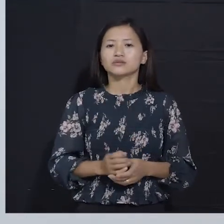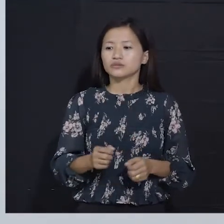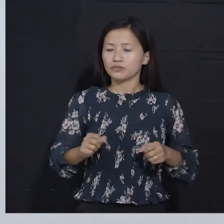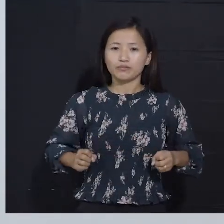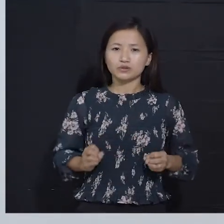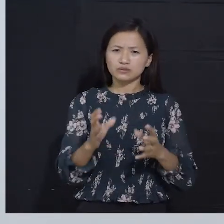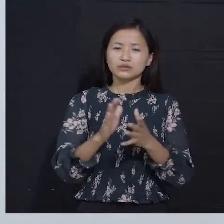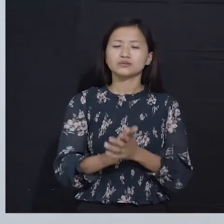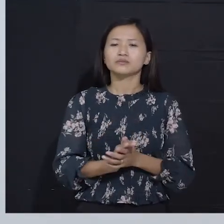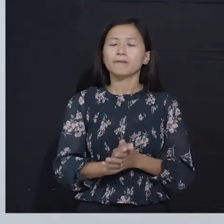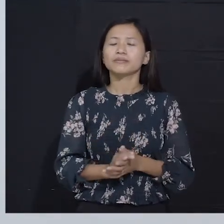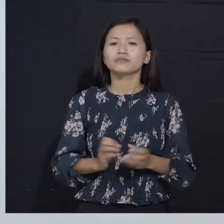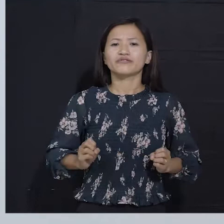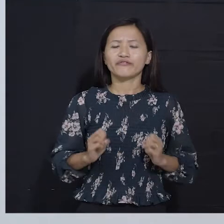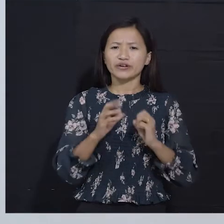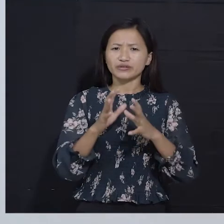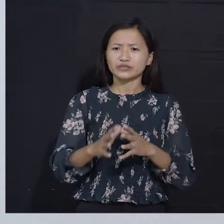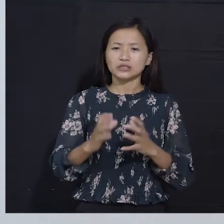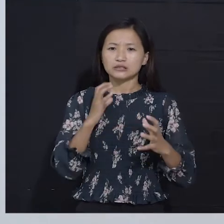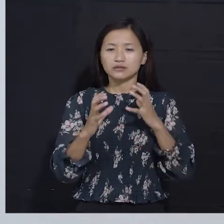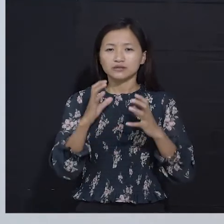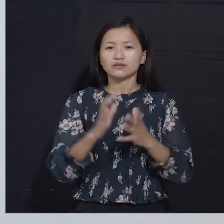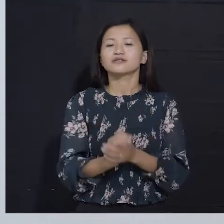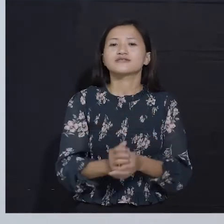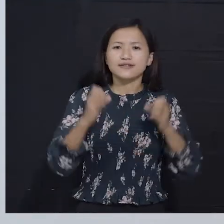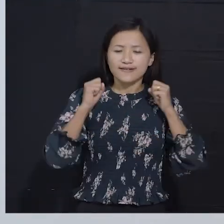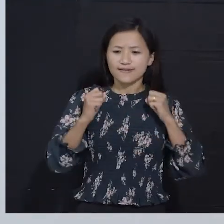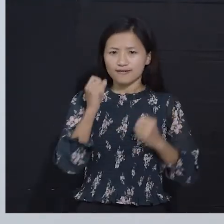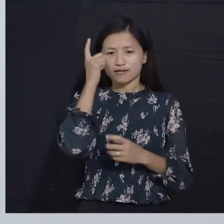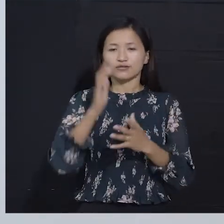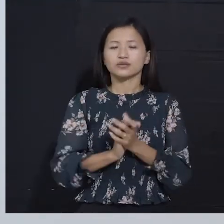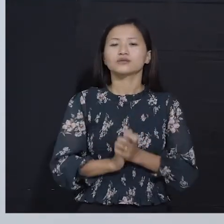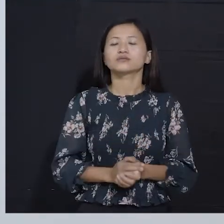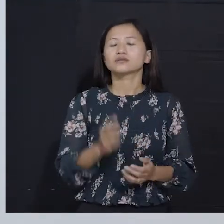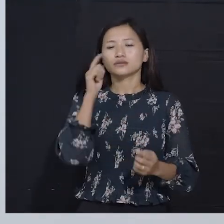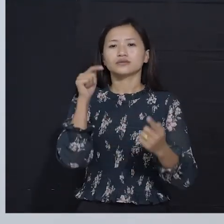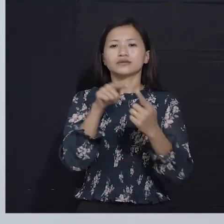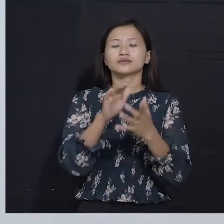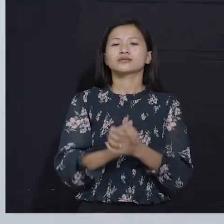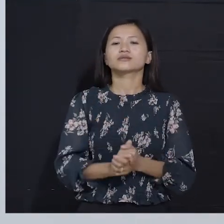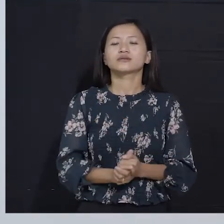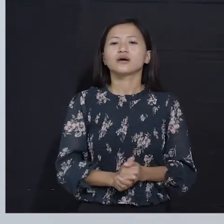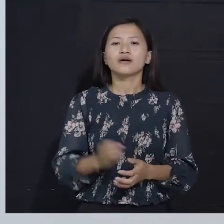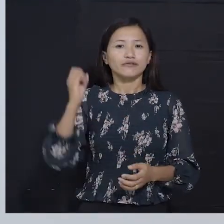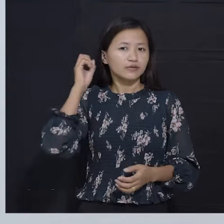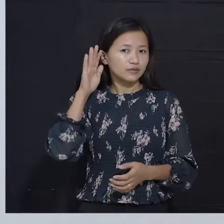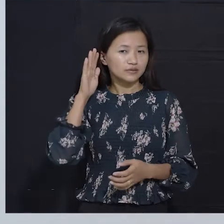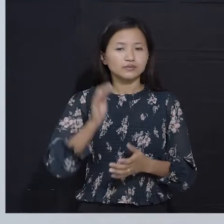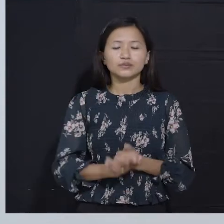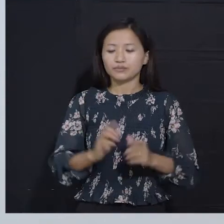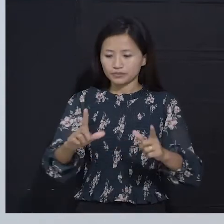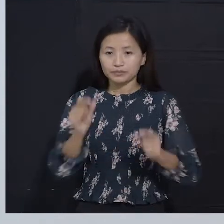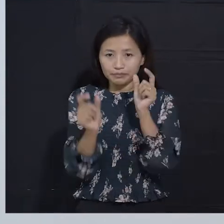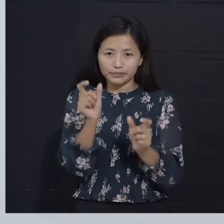violent. So in this lesson, we are going to read the word savage in that context. You might have heard some people